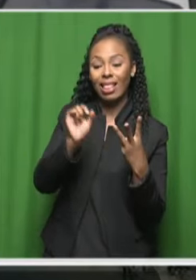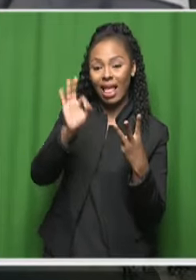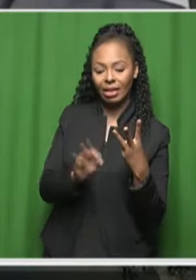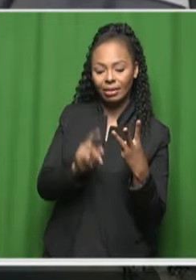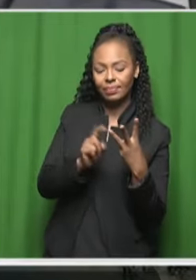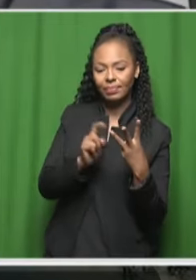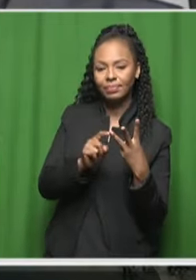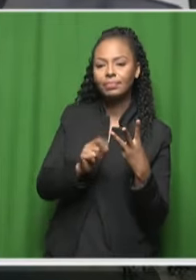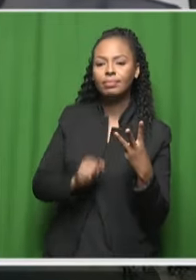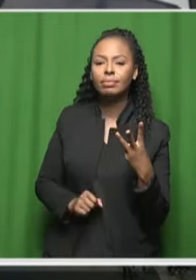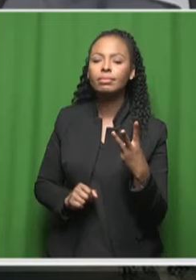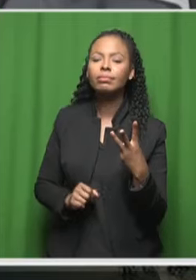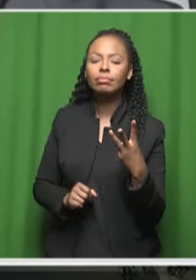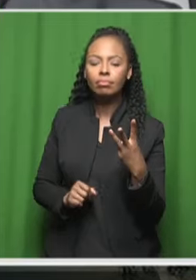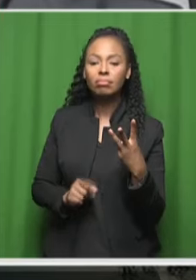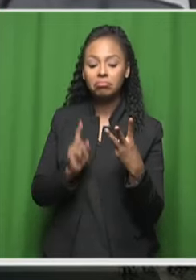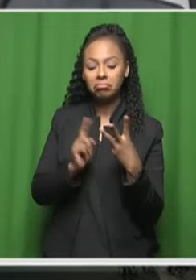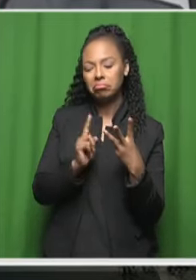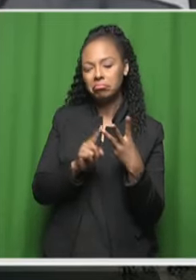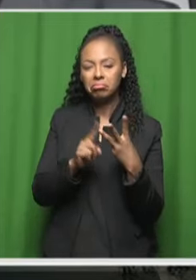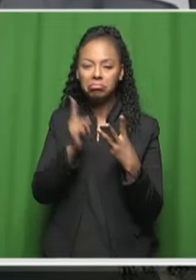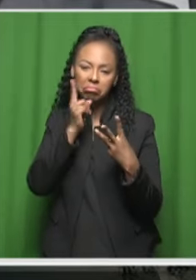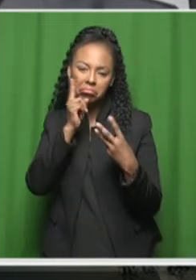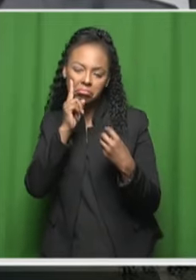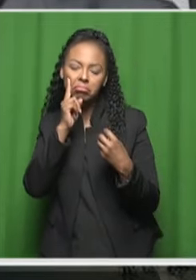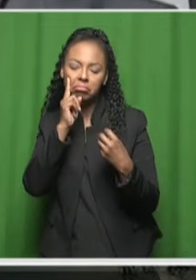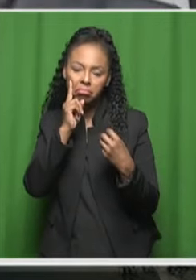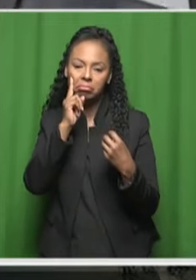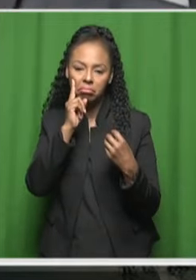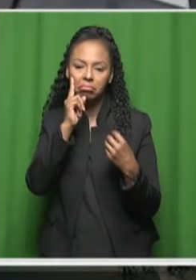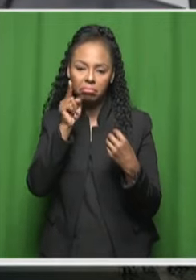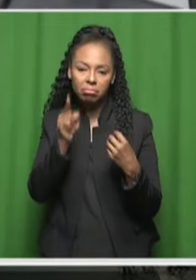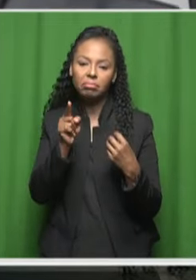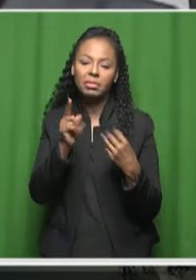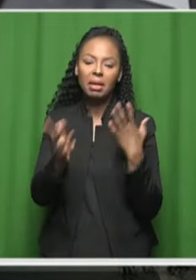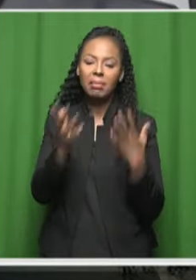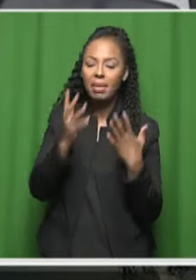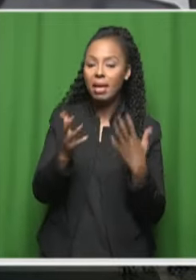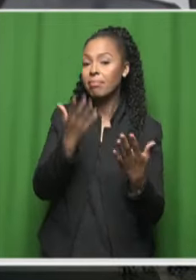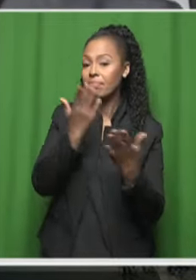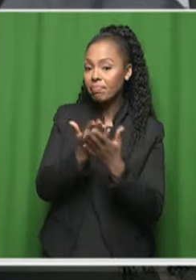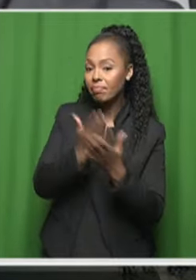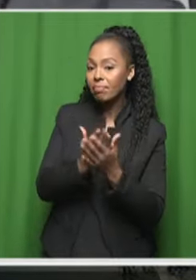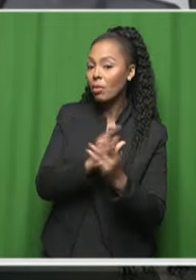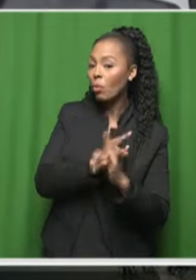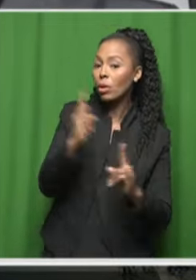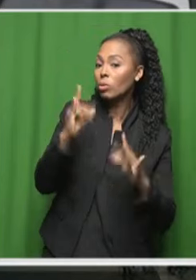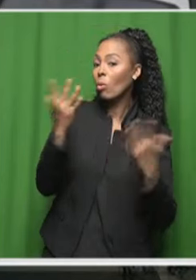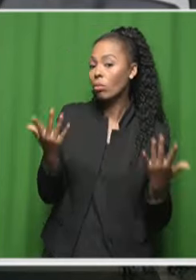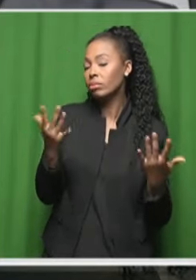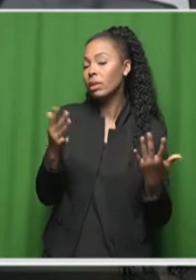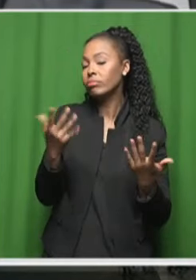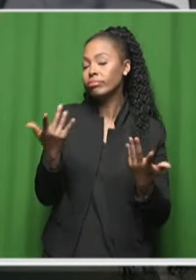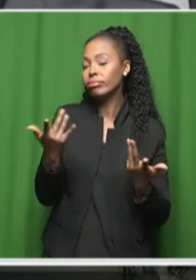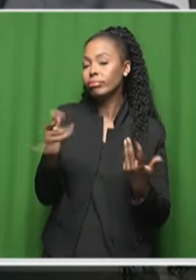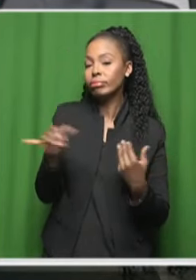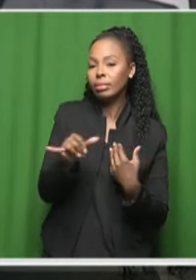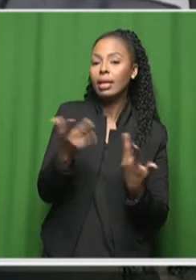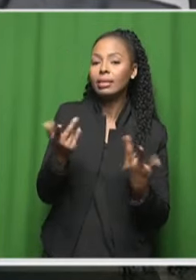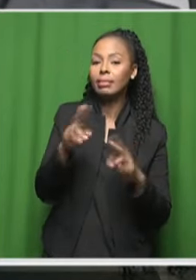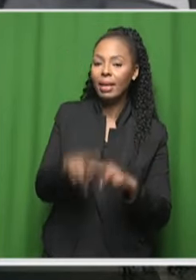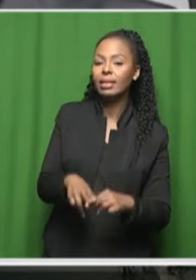to what extent he will be either a kingmaker or not. And the third maybe